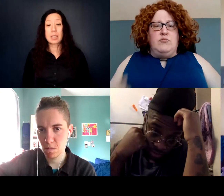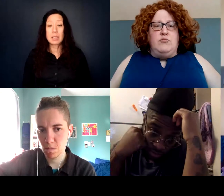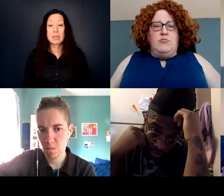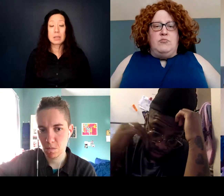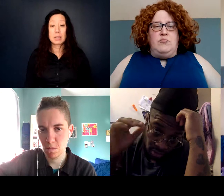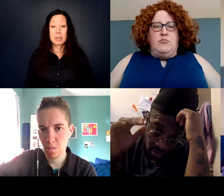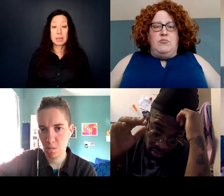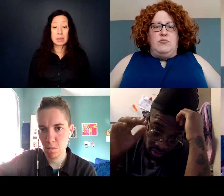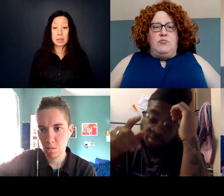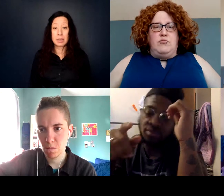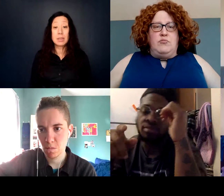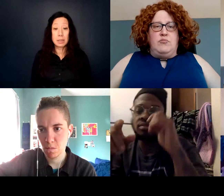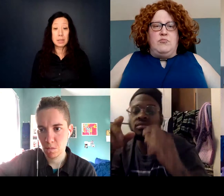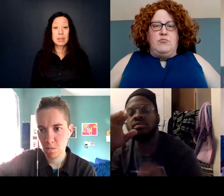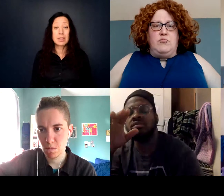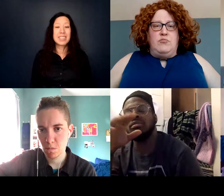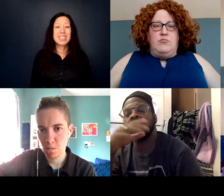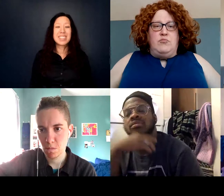This is Hunter.